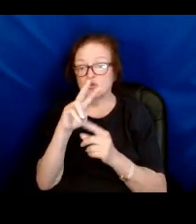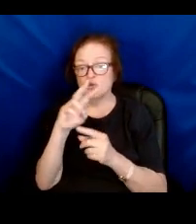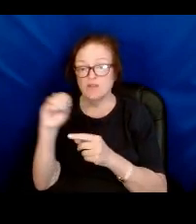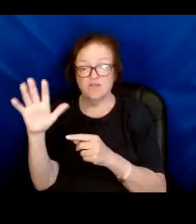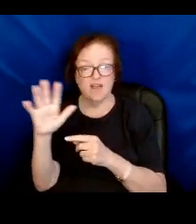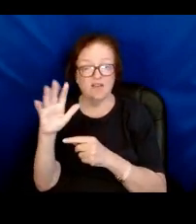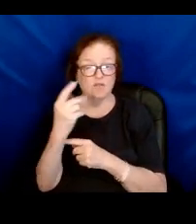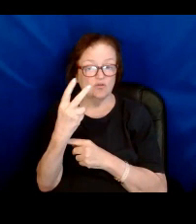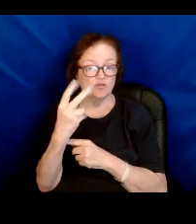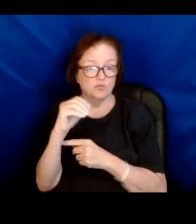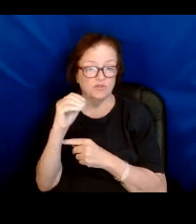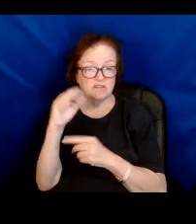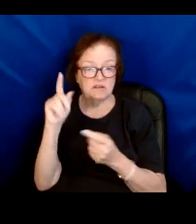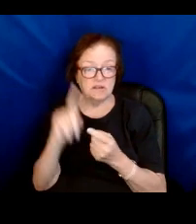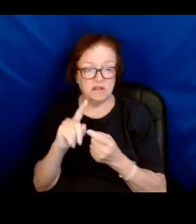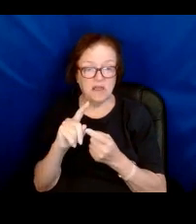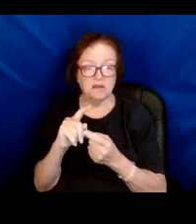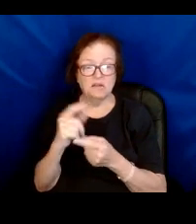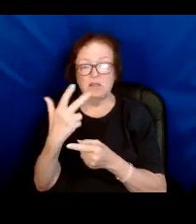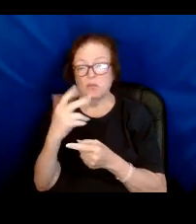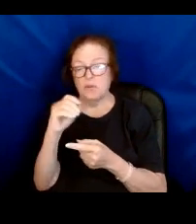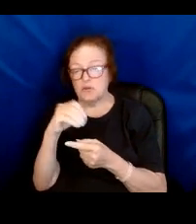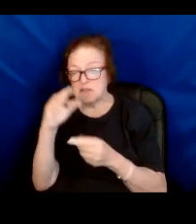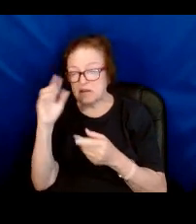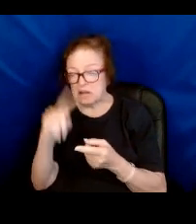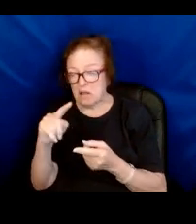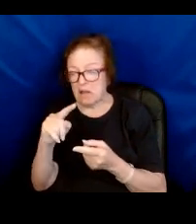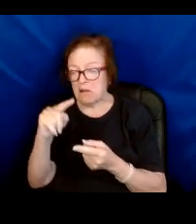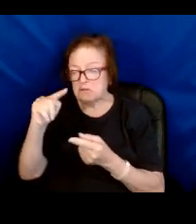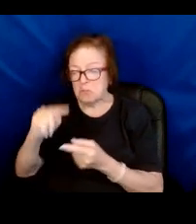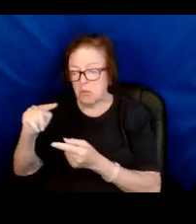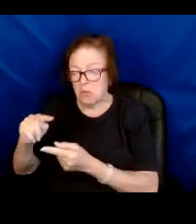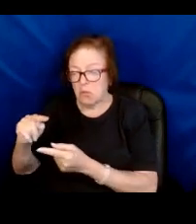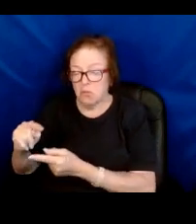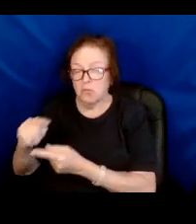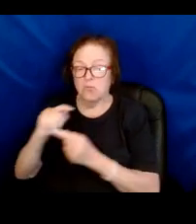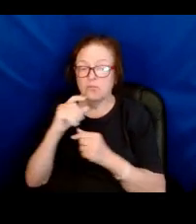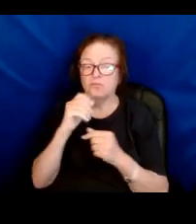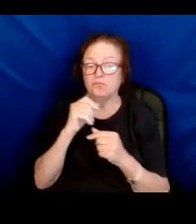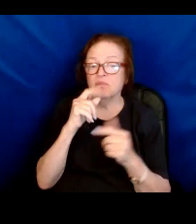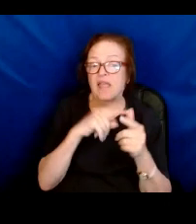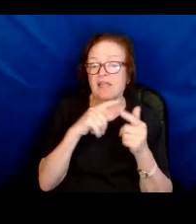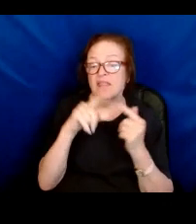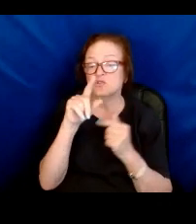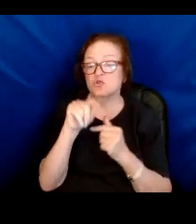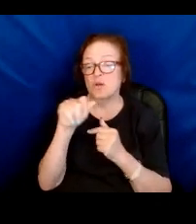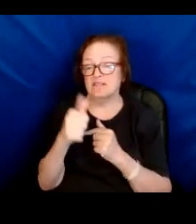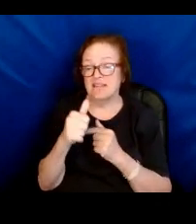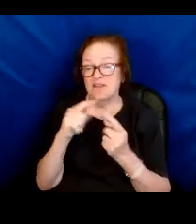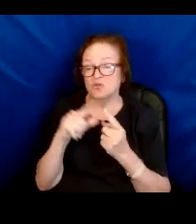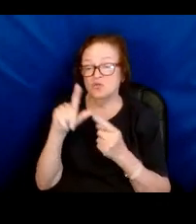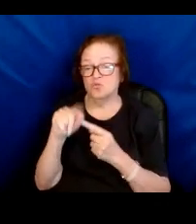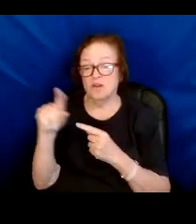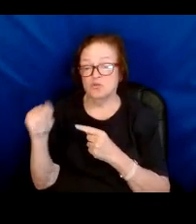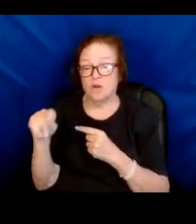from 2005 to 10, a 3% decline. And then in that 2010 to 2020, there's